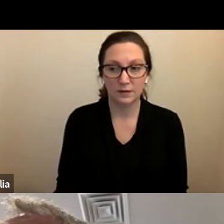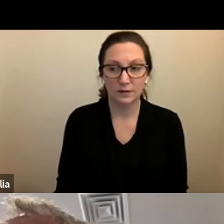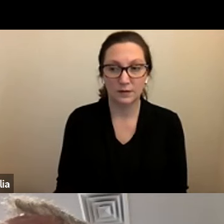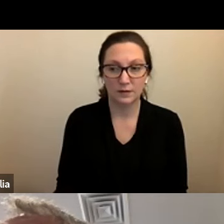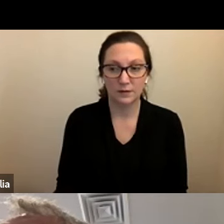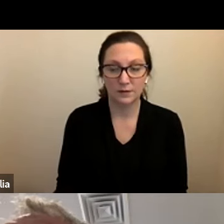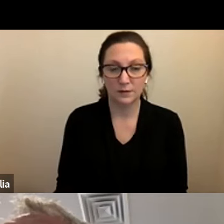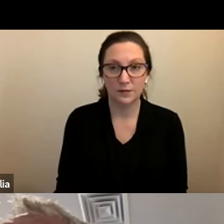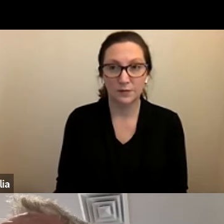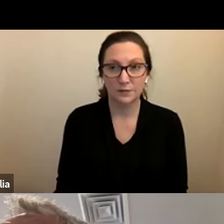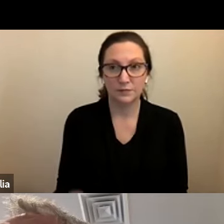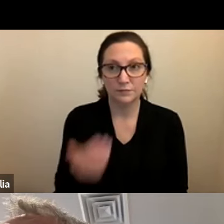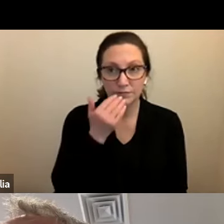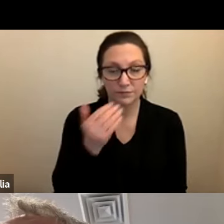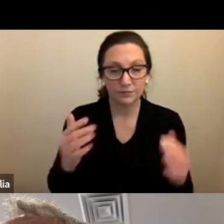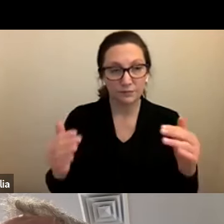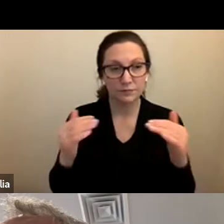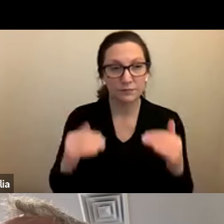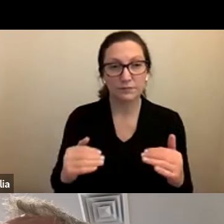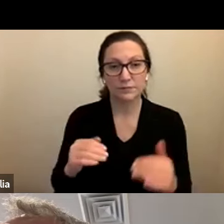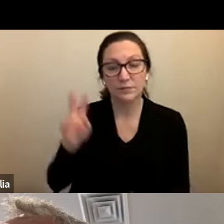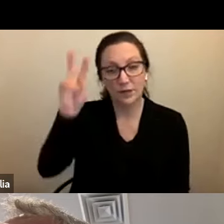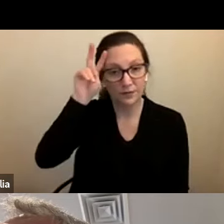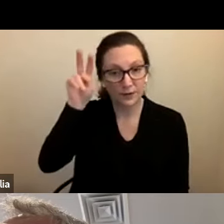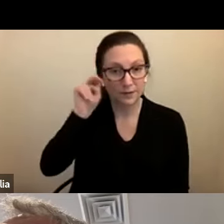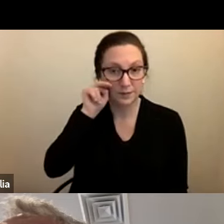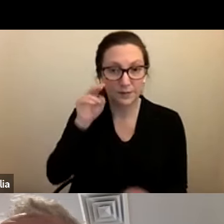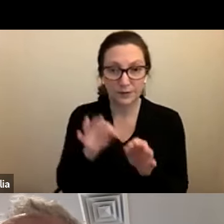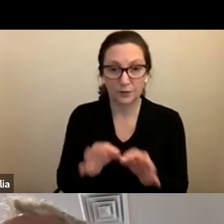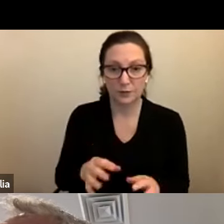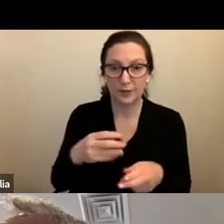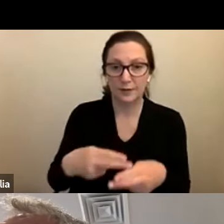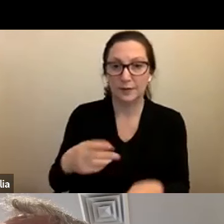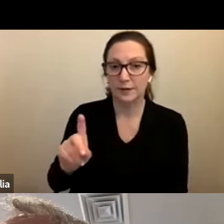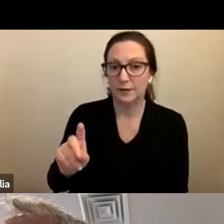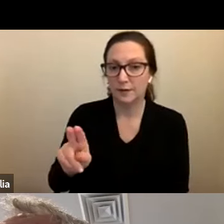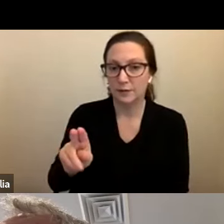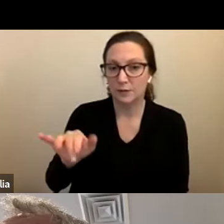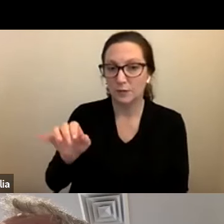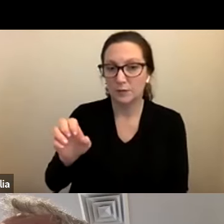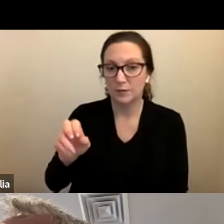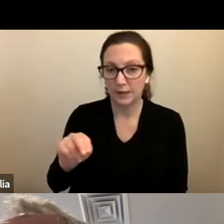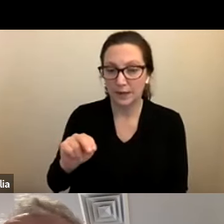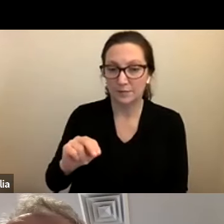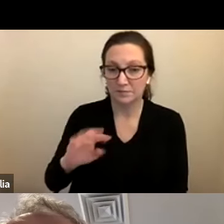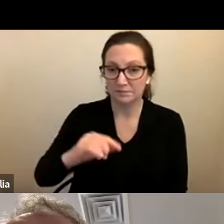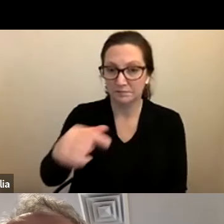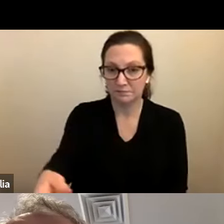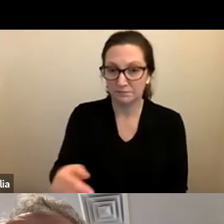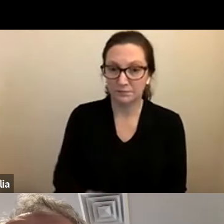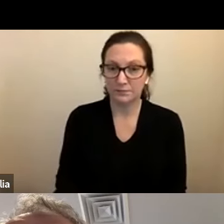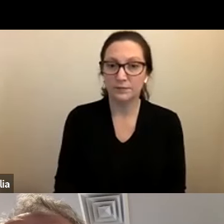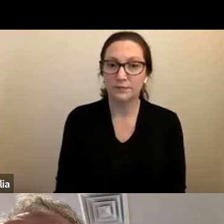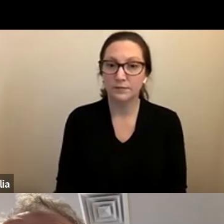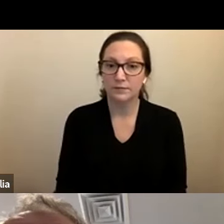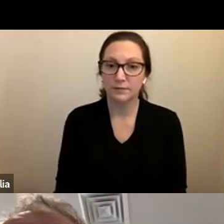Obrigada. Thank you. A Vietnamese interpreter is Yuan Tru. Please give the Zoom instructions in